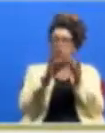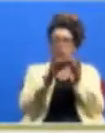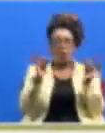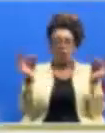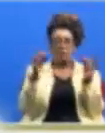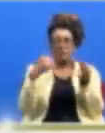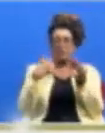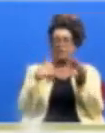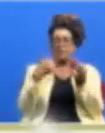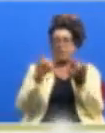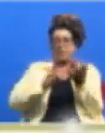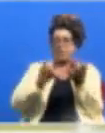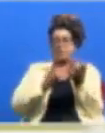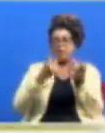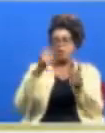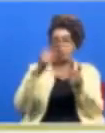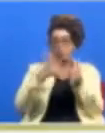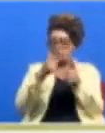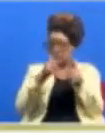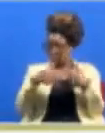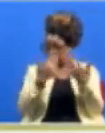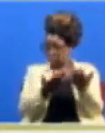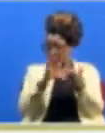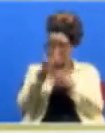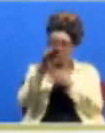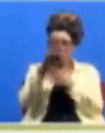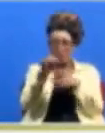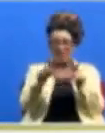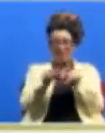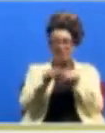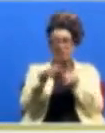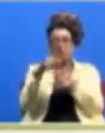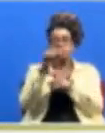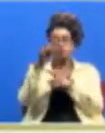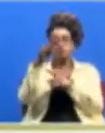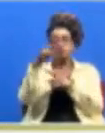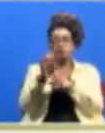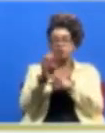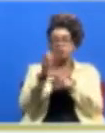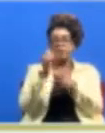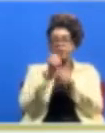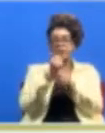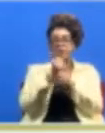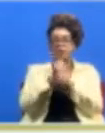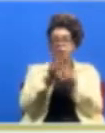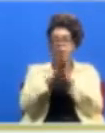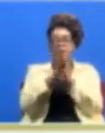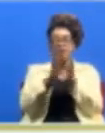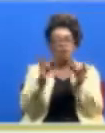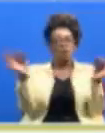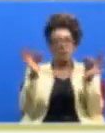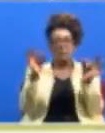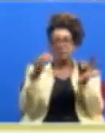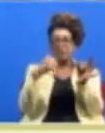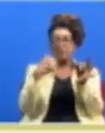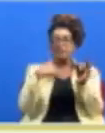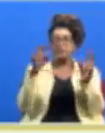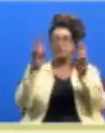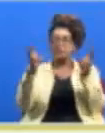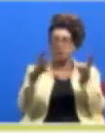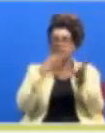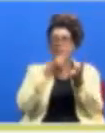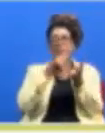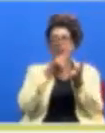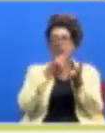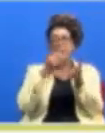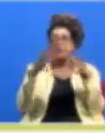lady title went to Josephine Wambui, while George Esuchi went home with the longest drive men's title. Meanwhile,